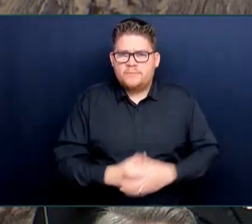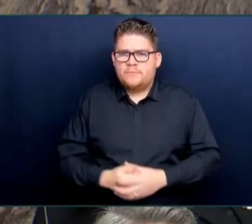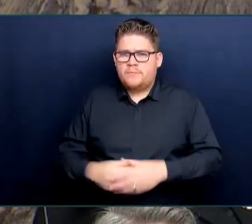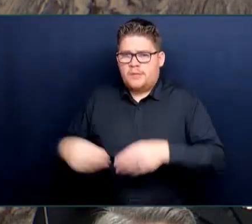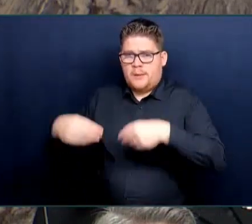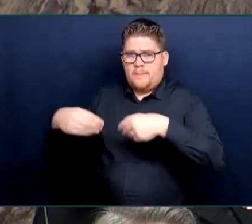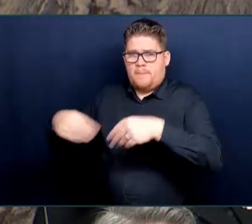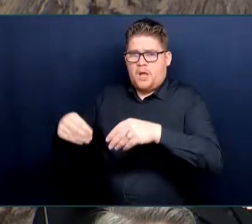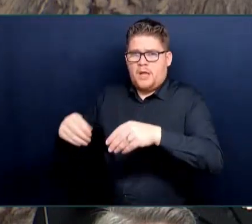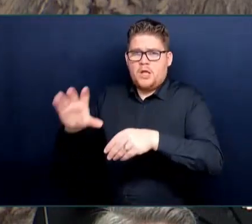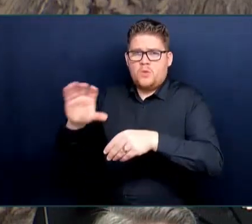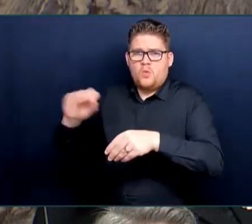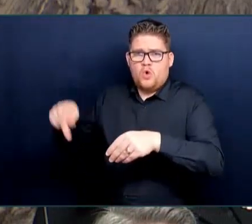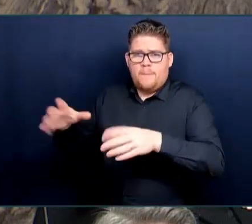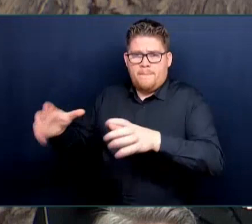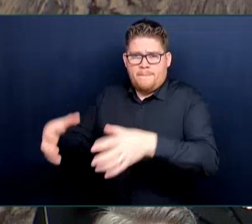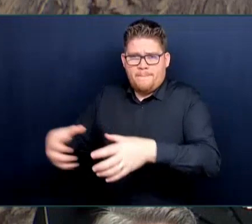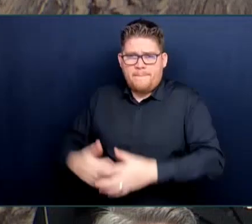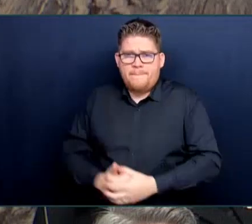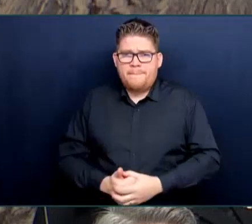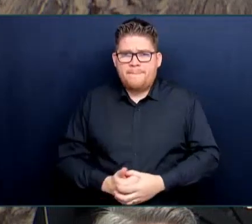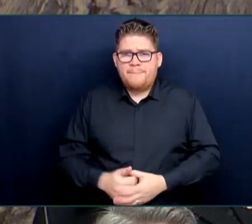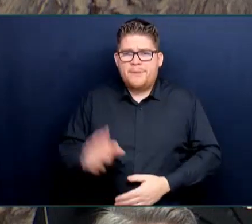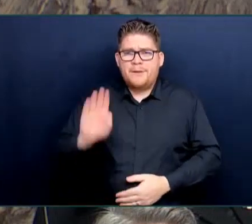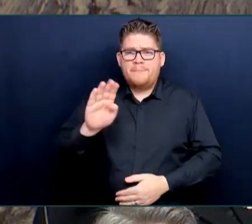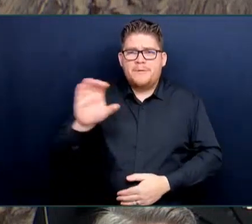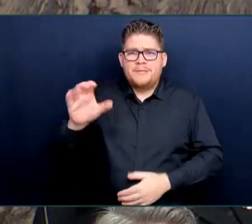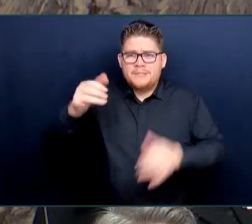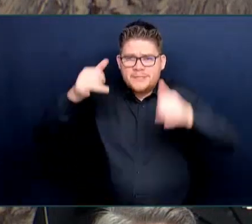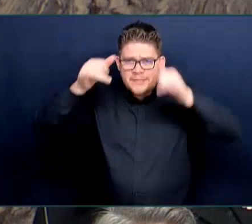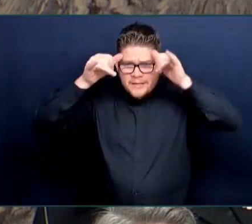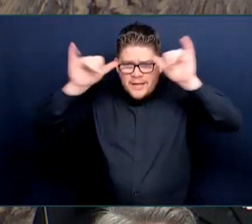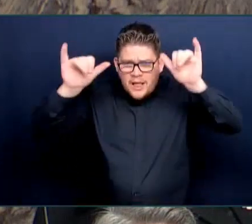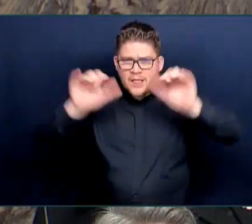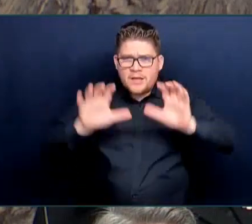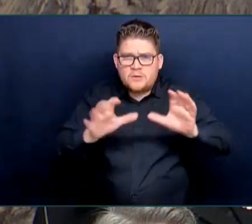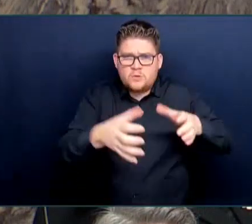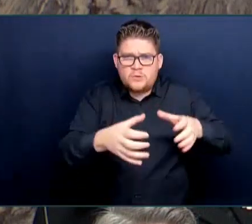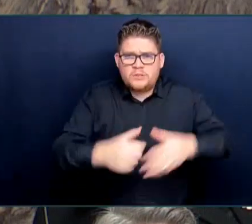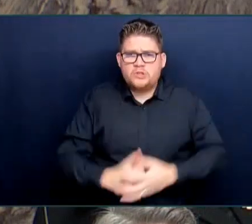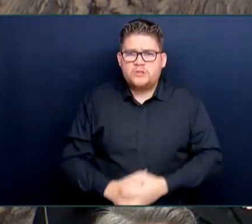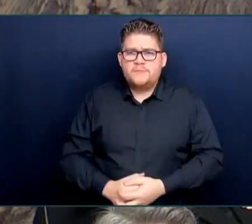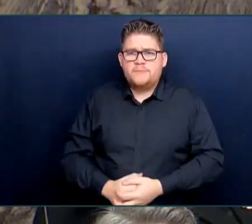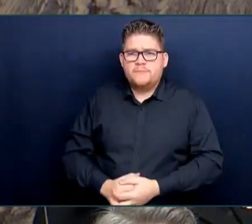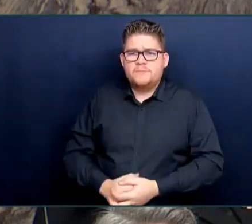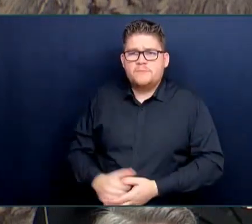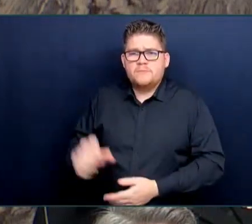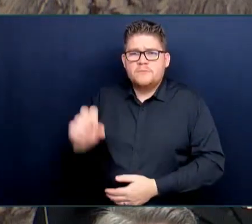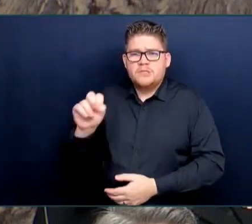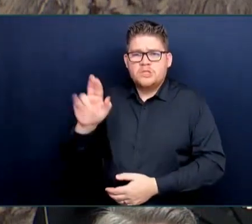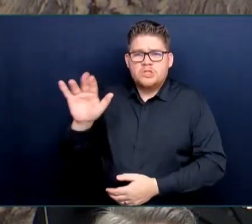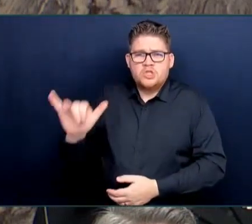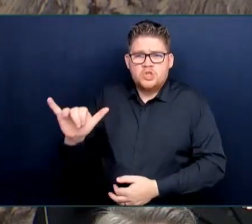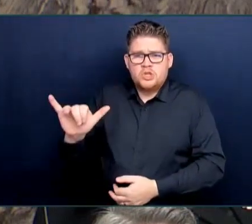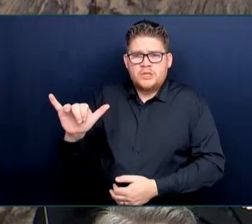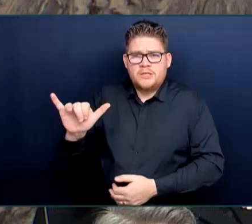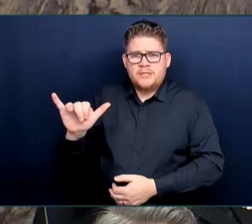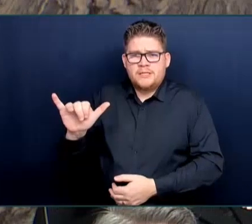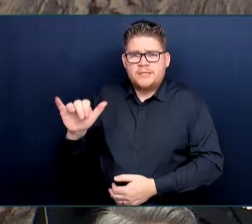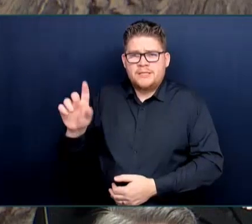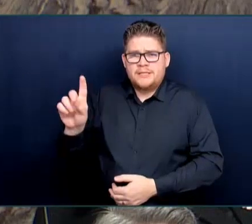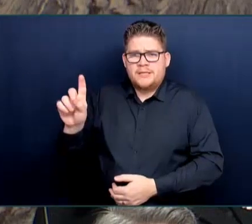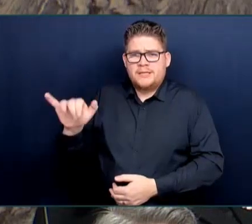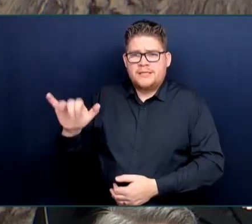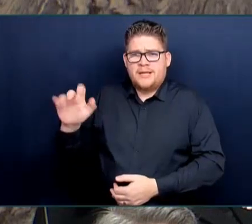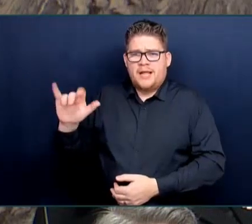BC Cattlemen's Association, the BC Angus Association, the Surrey Dyking Commission, the BC Cranberry Marketing Commission, and the Cloverdale Senior